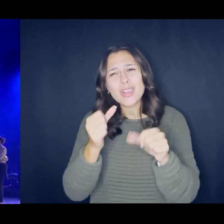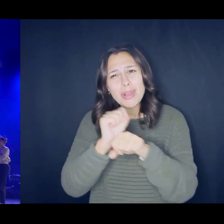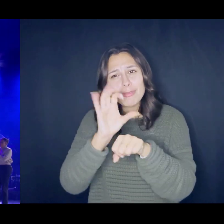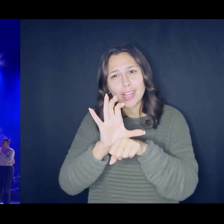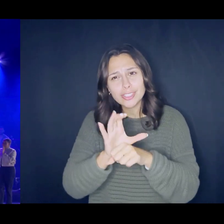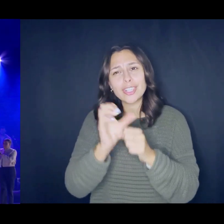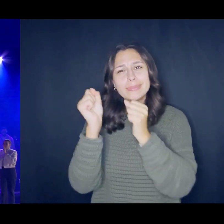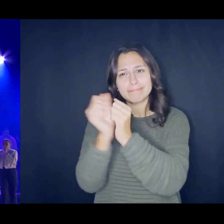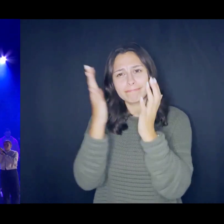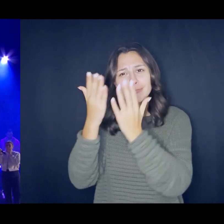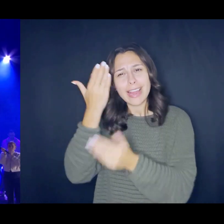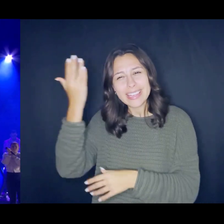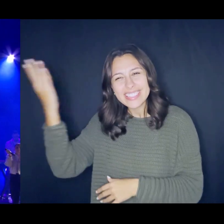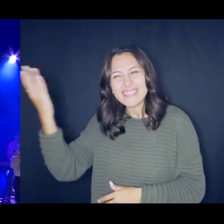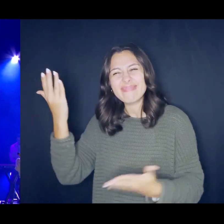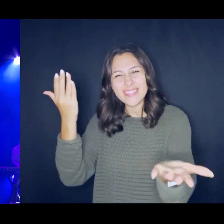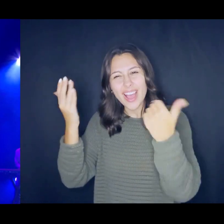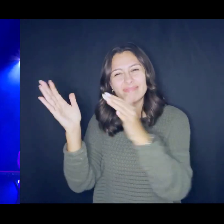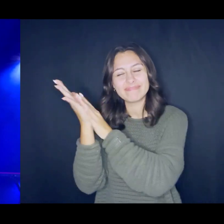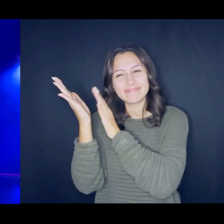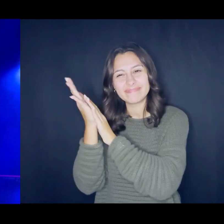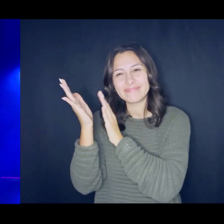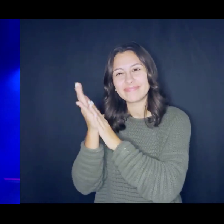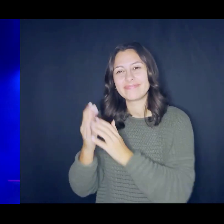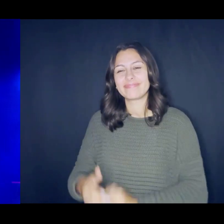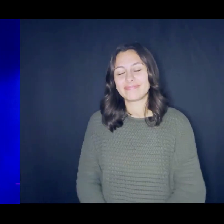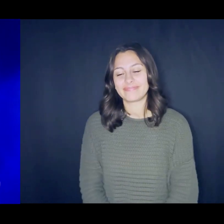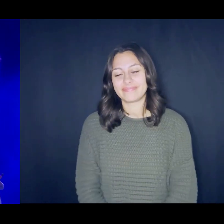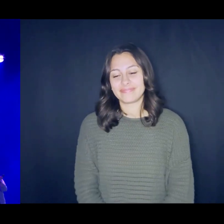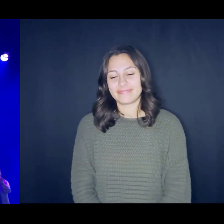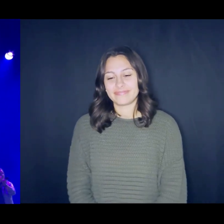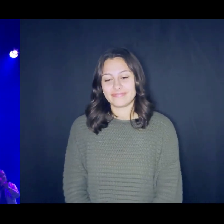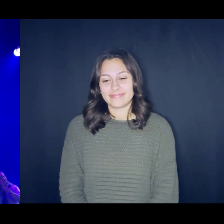Give God praise where you stand. Come on.